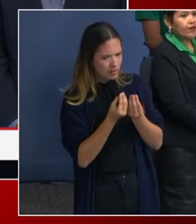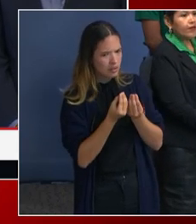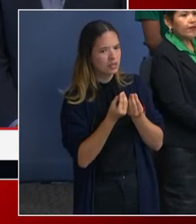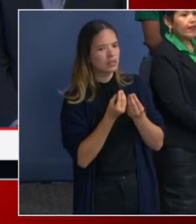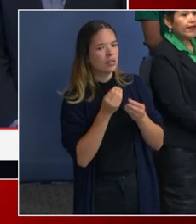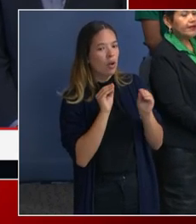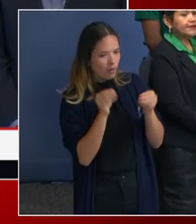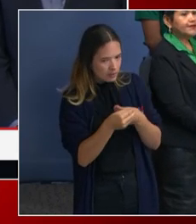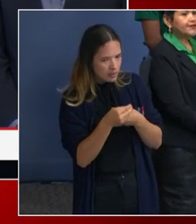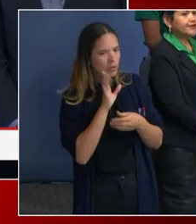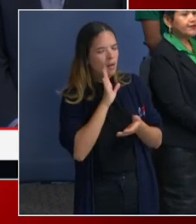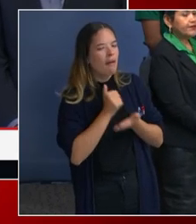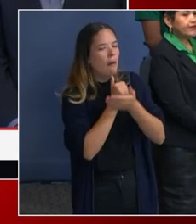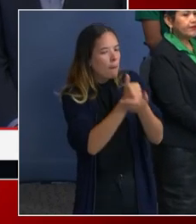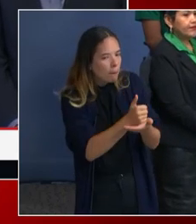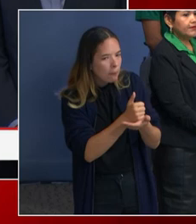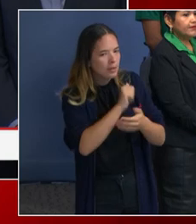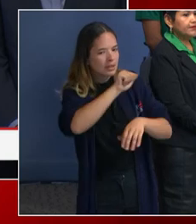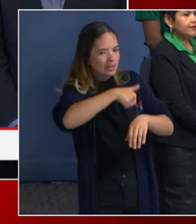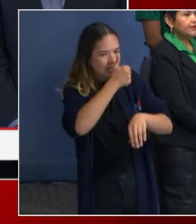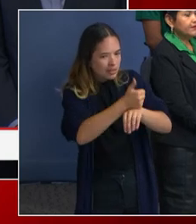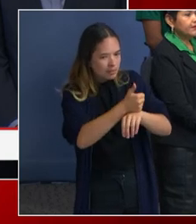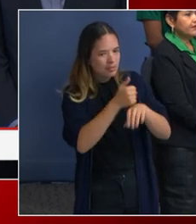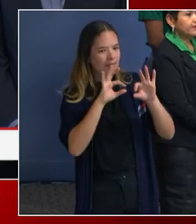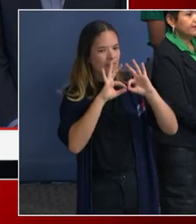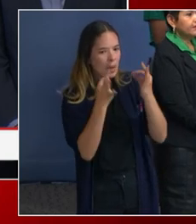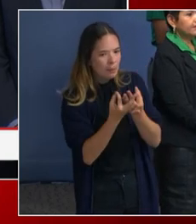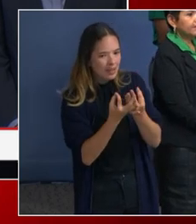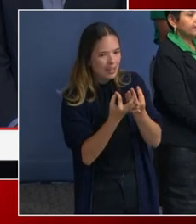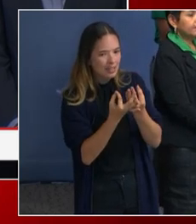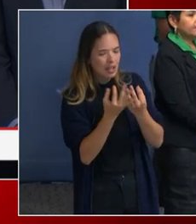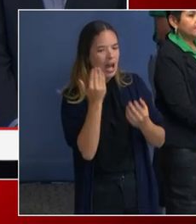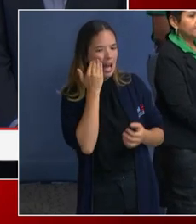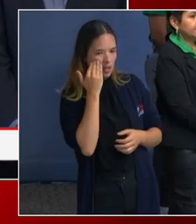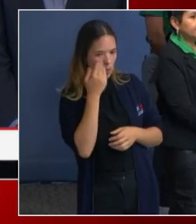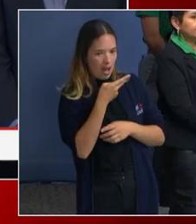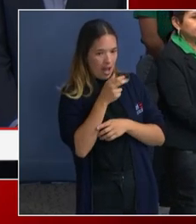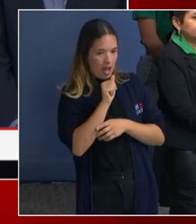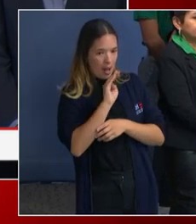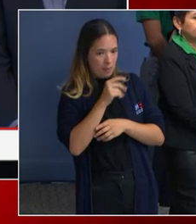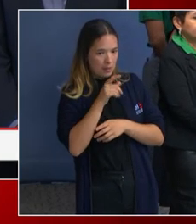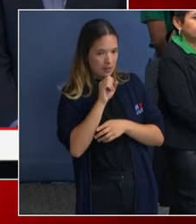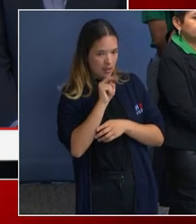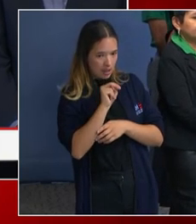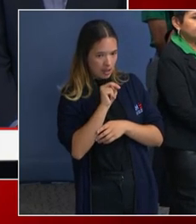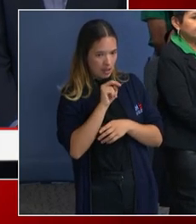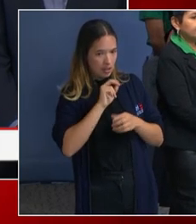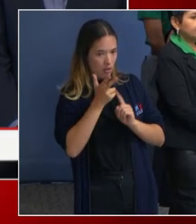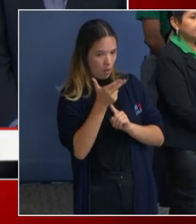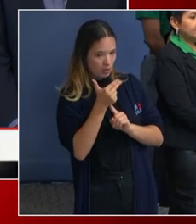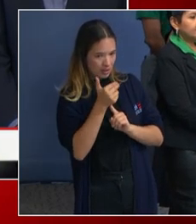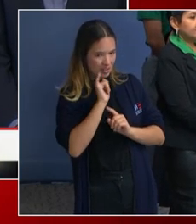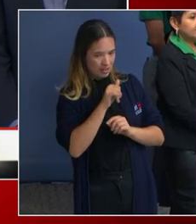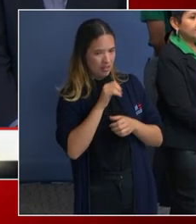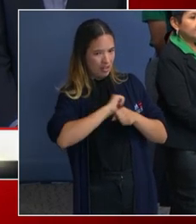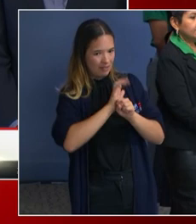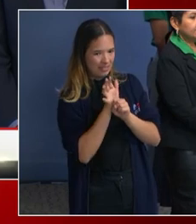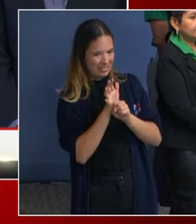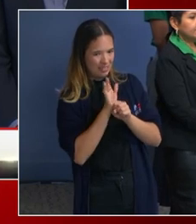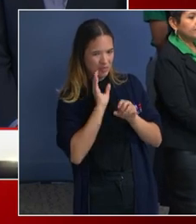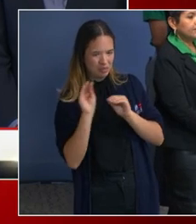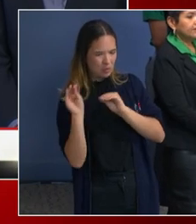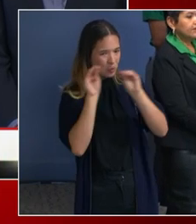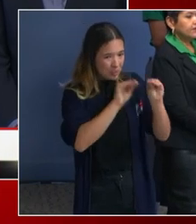or I know the Hampton Inn is a COVID hotel. It's used for COVID quarantine. So are families going to be moved out of there and into Days Inn only? What are